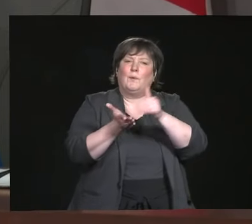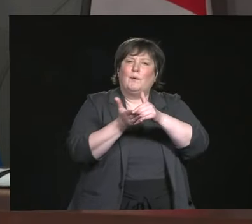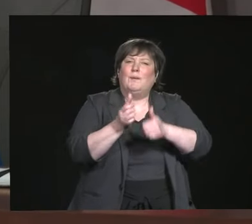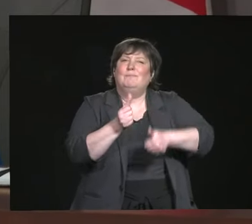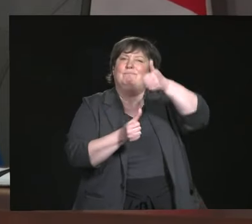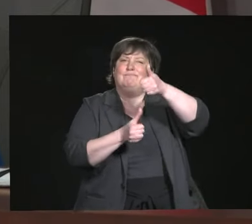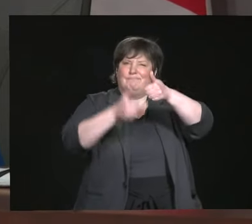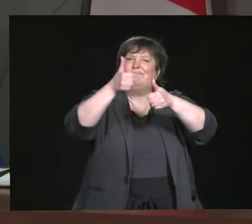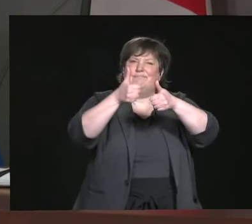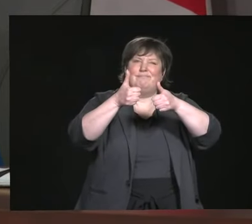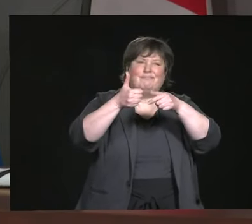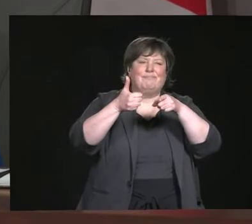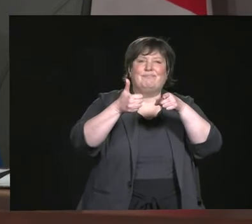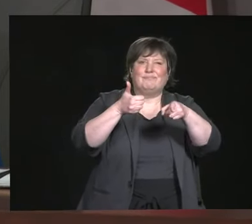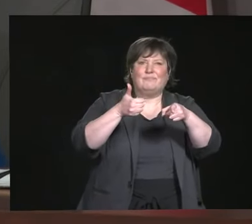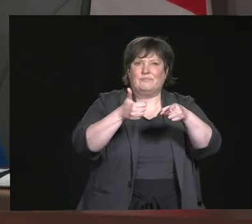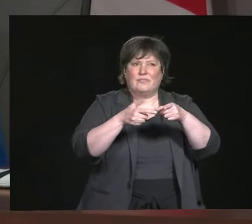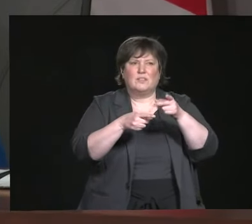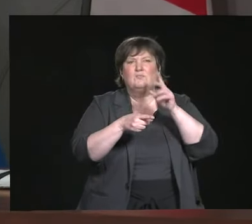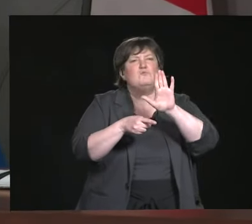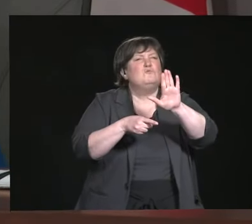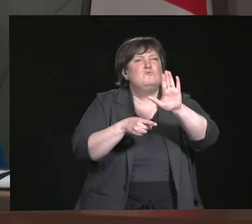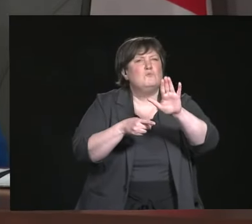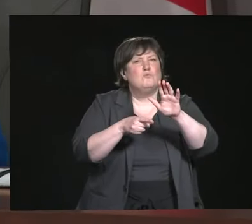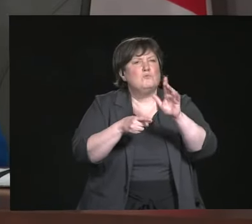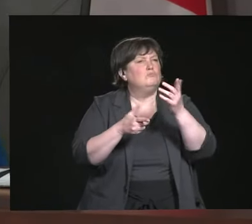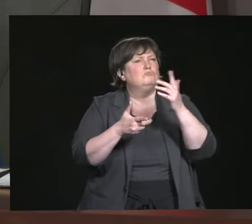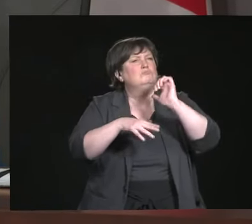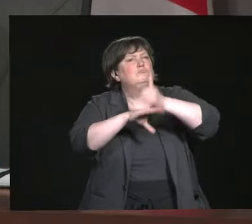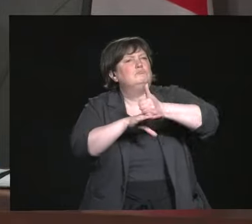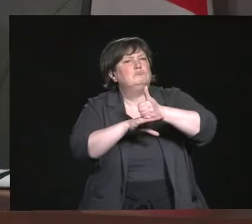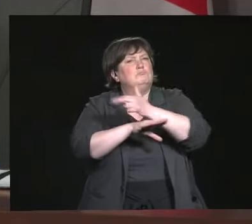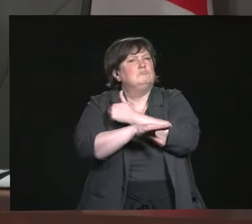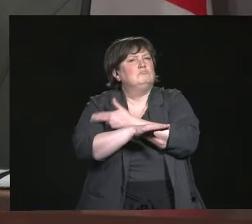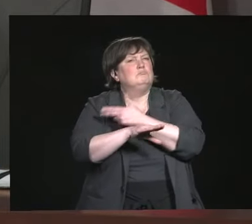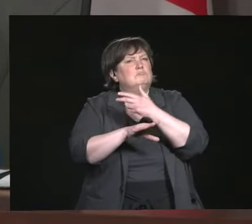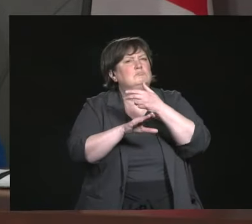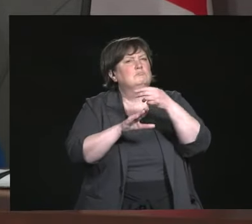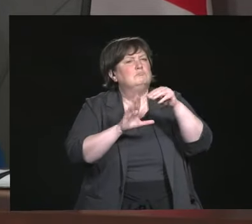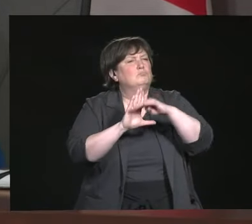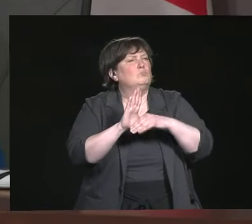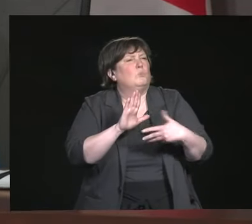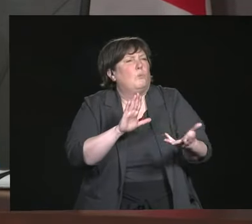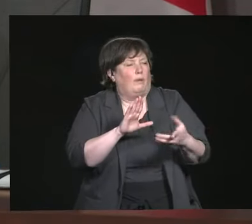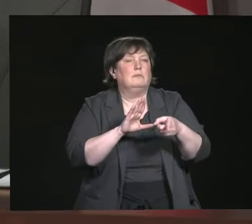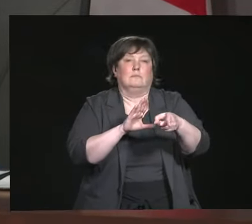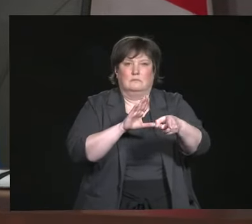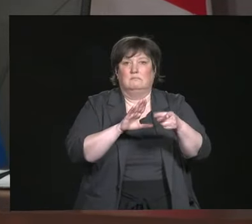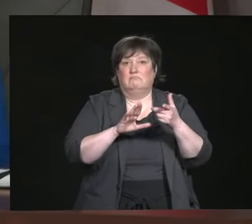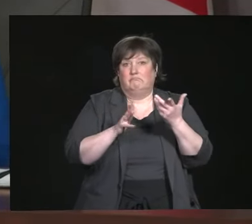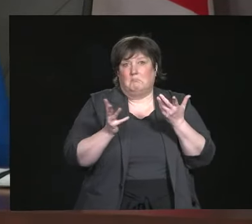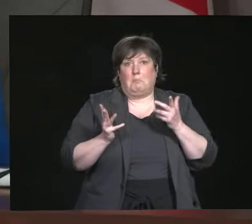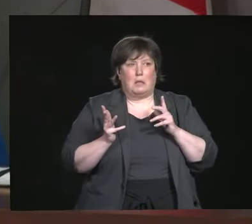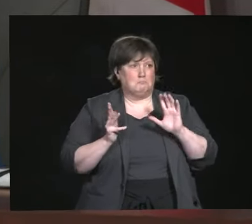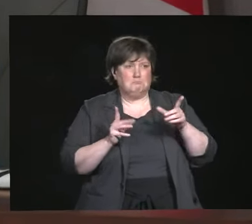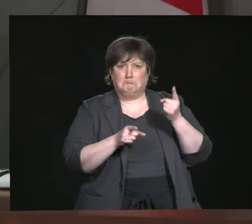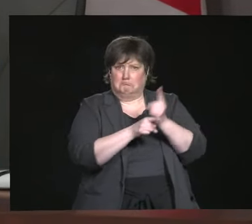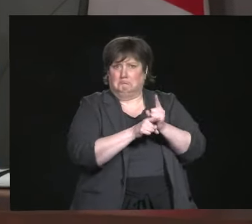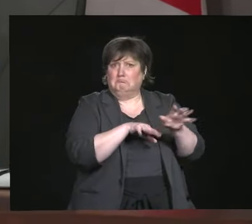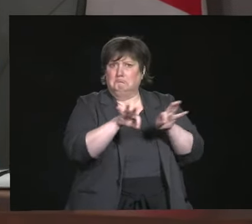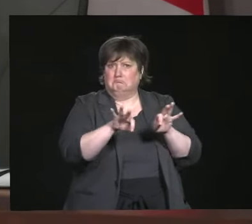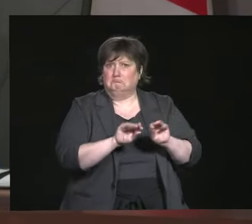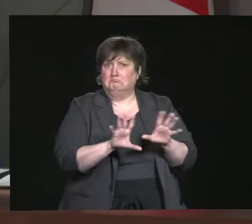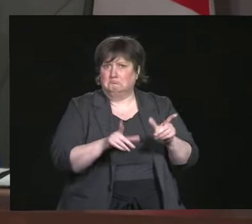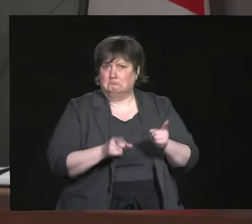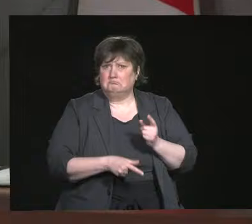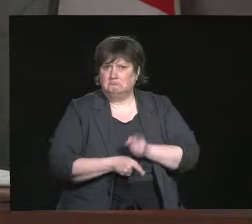and guidelines that they're putting in place as well for healthcare workers, but not much more to add. Thank you. My second question